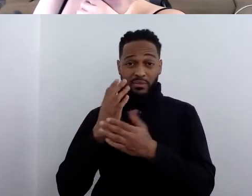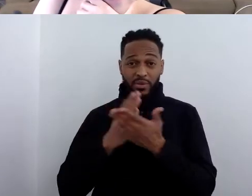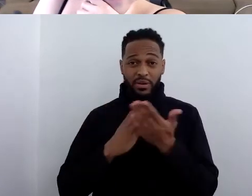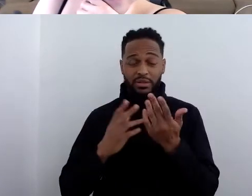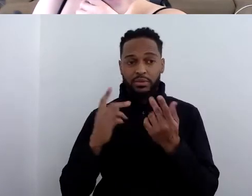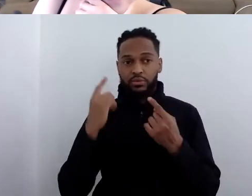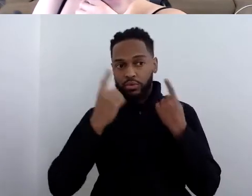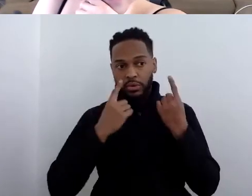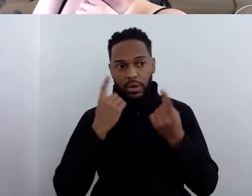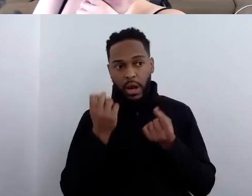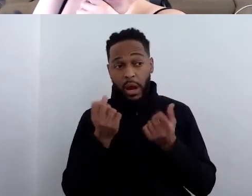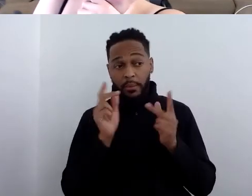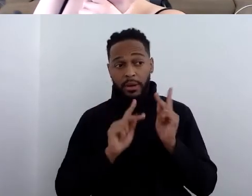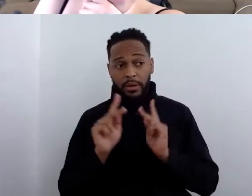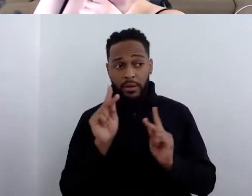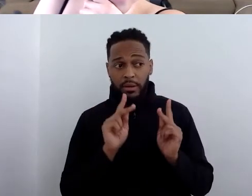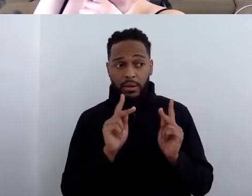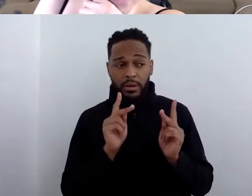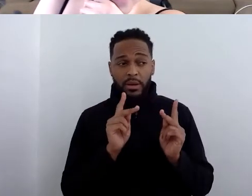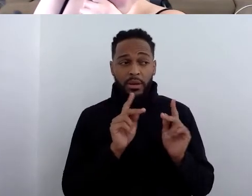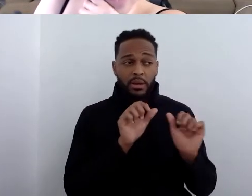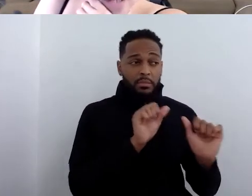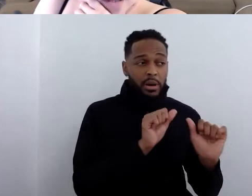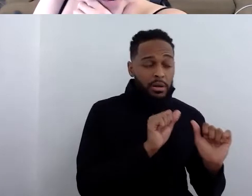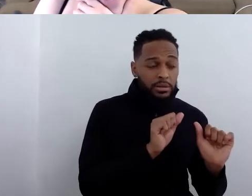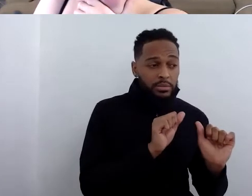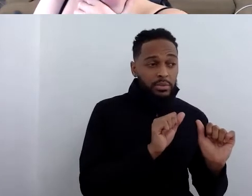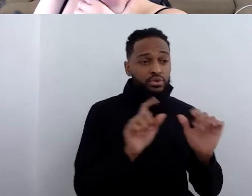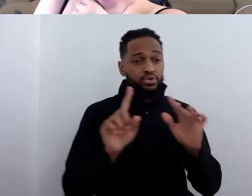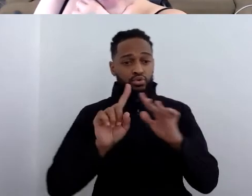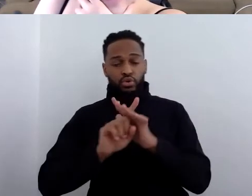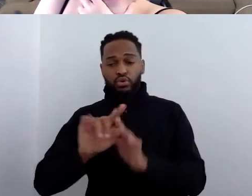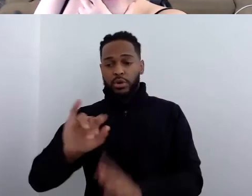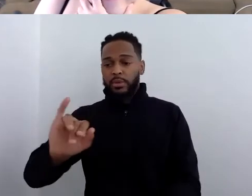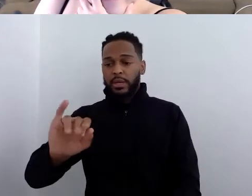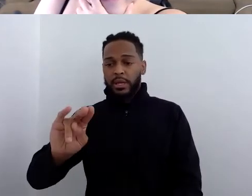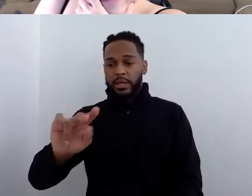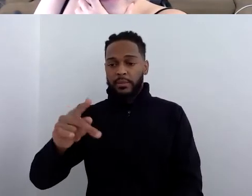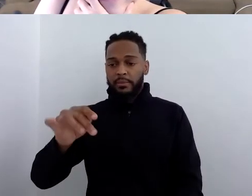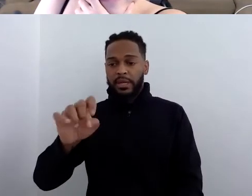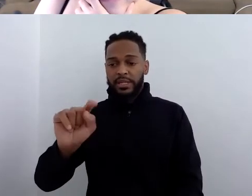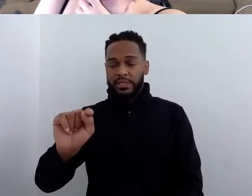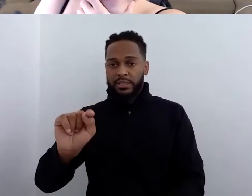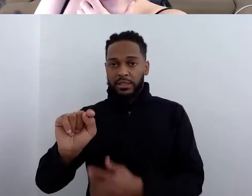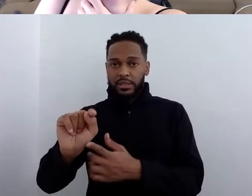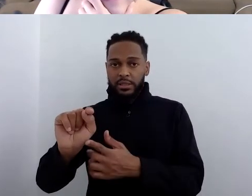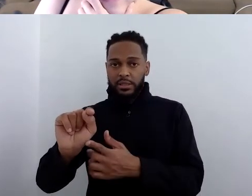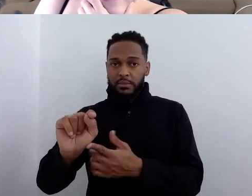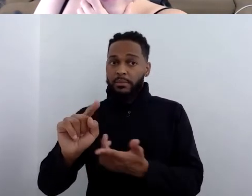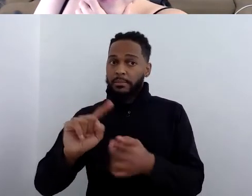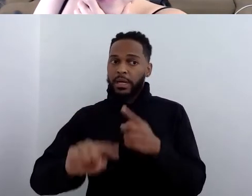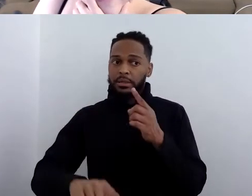could have come through our inpatient rehab unit that didn't.